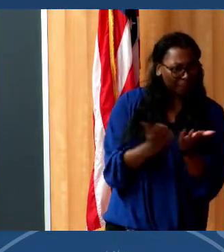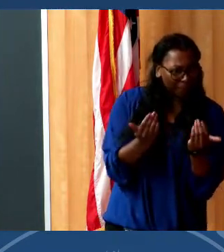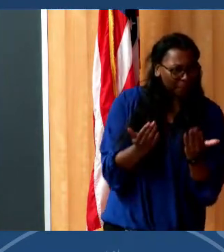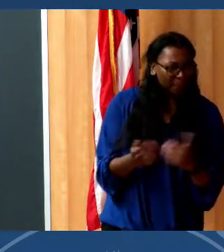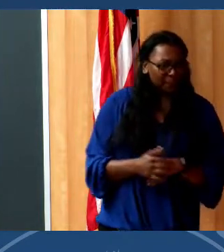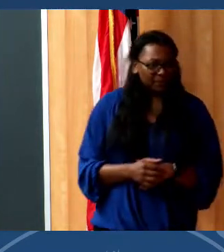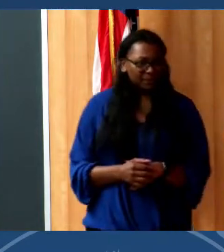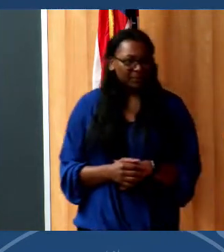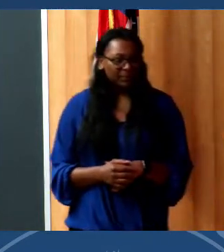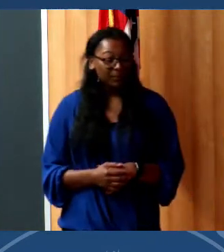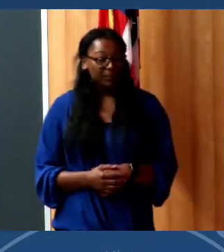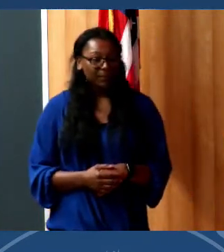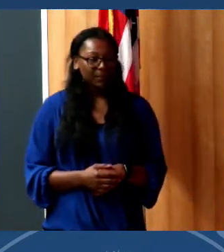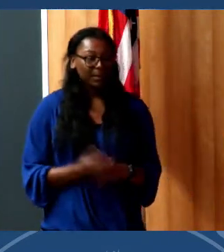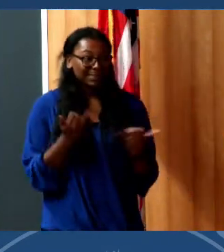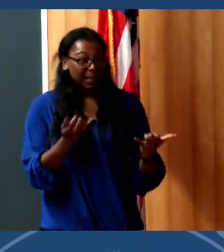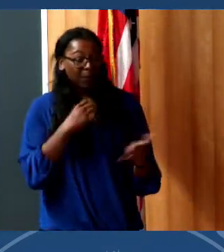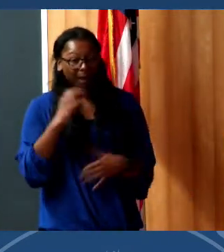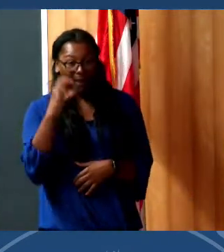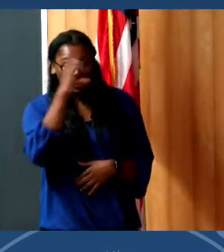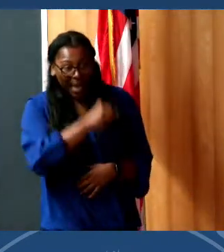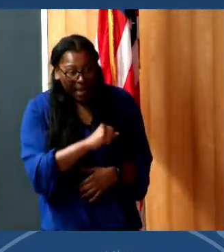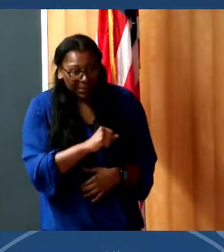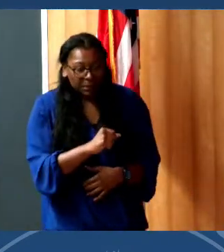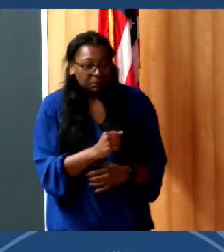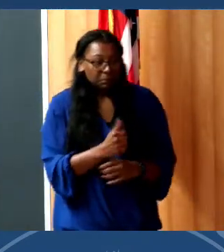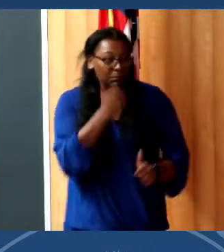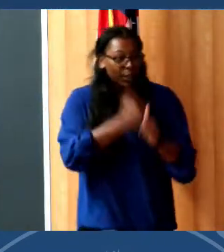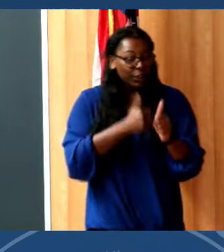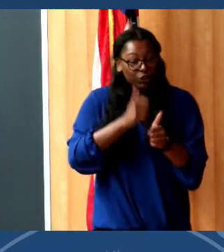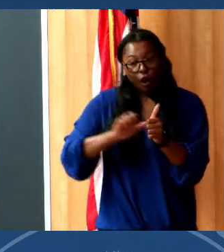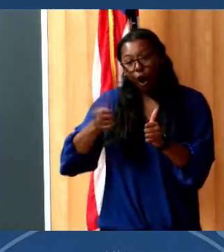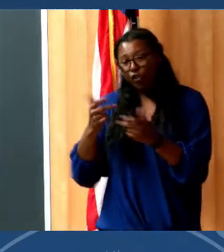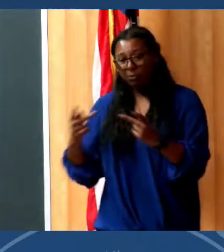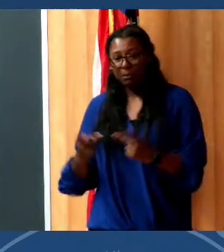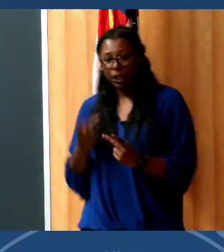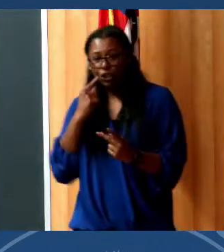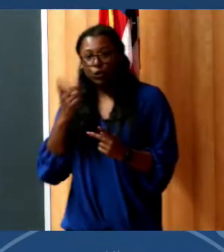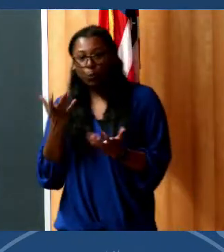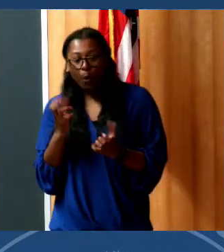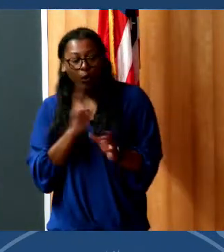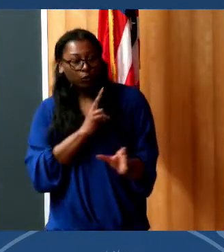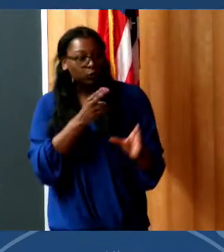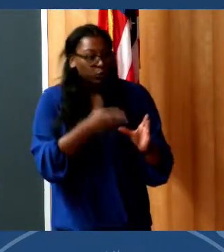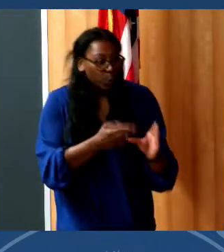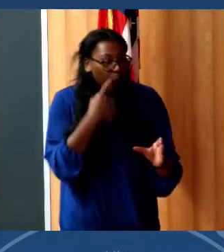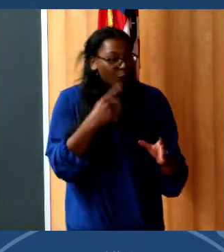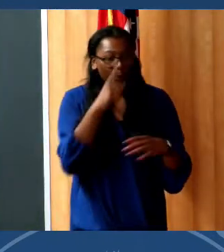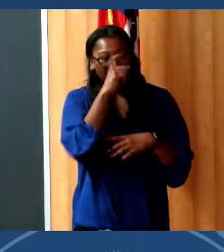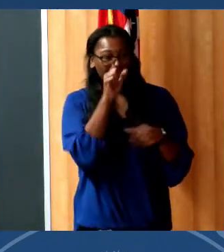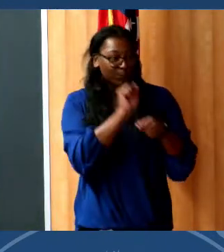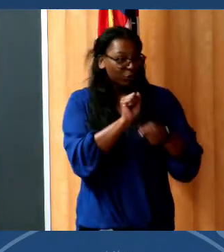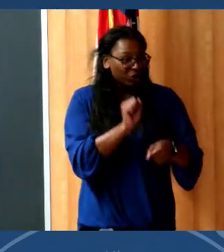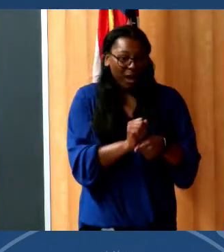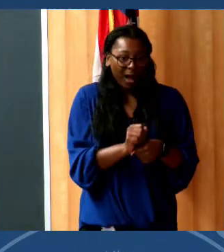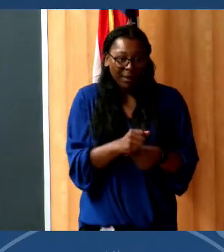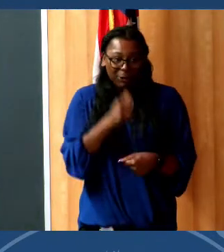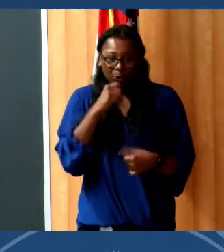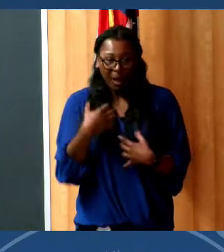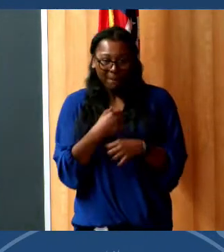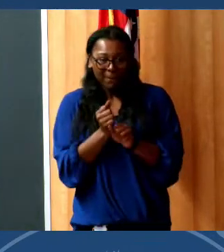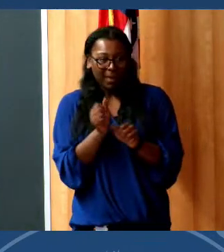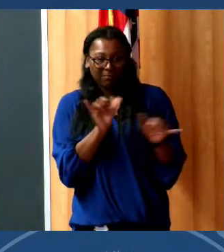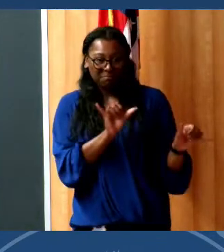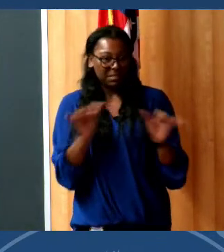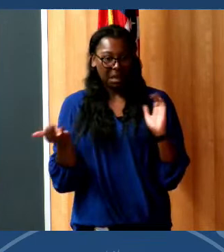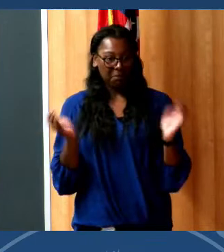And my guess is just about every other place that you would have gone to for a summer job, you wouldn't have